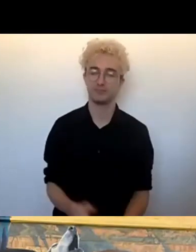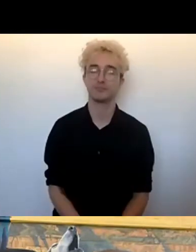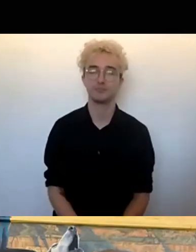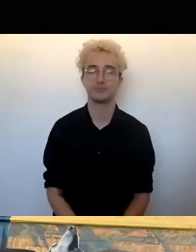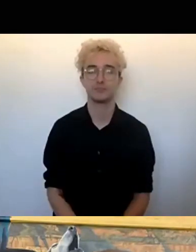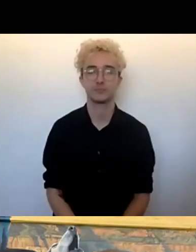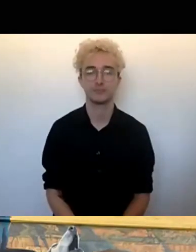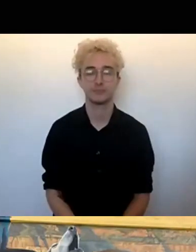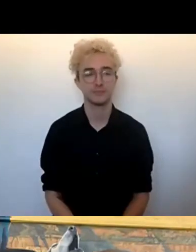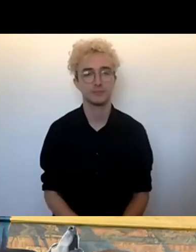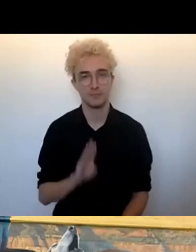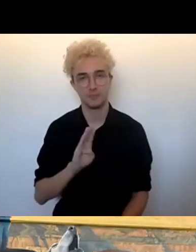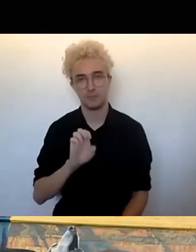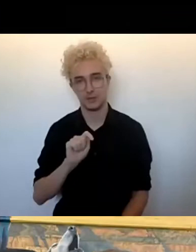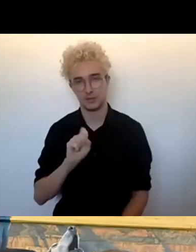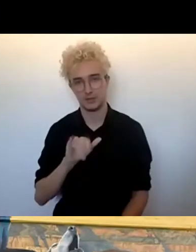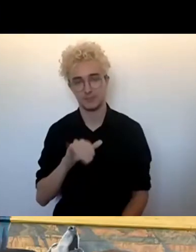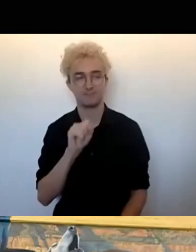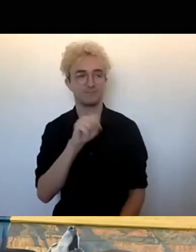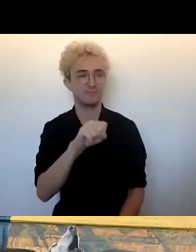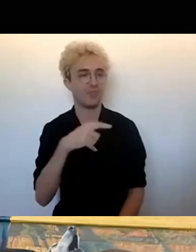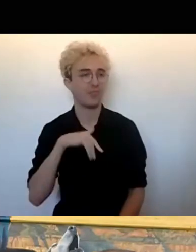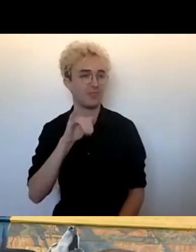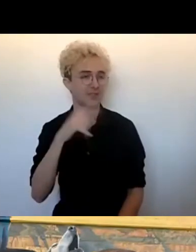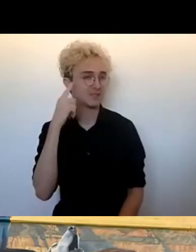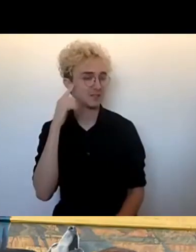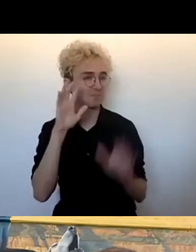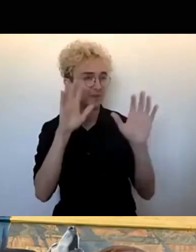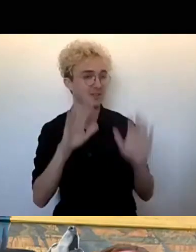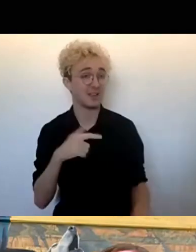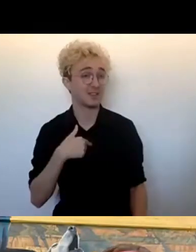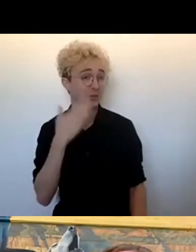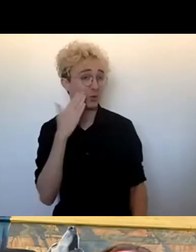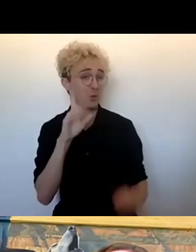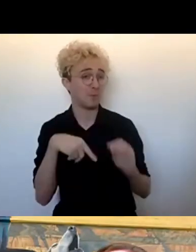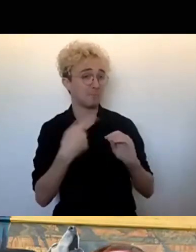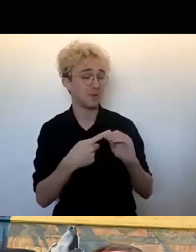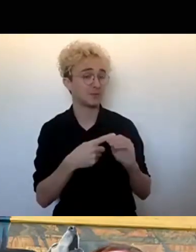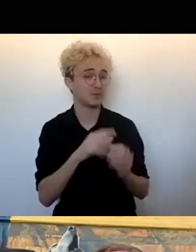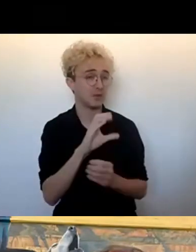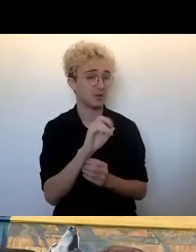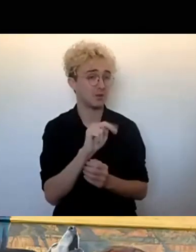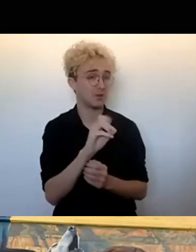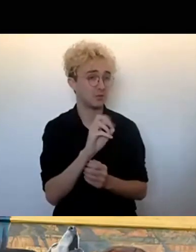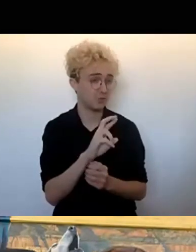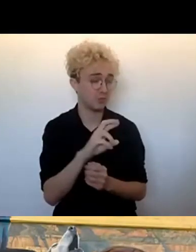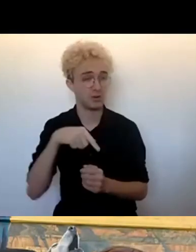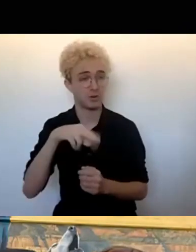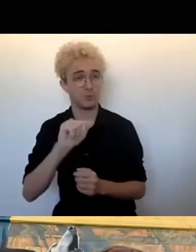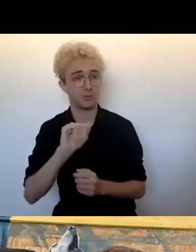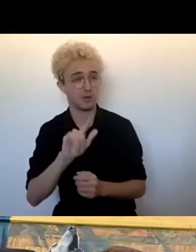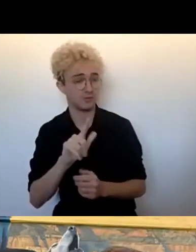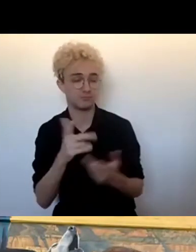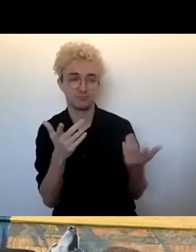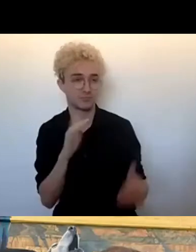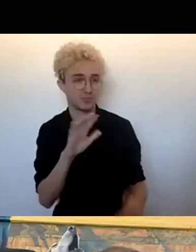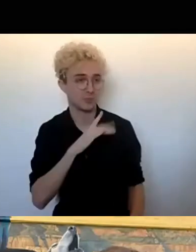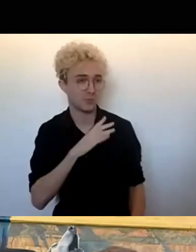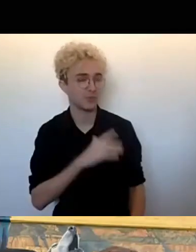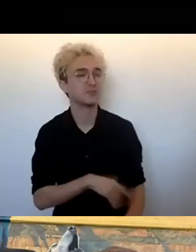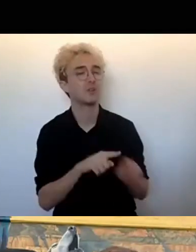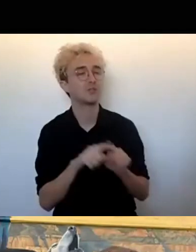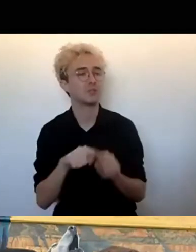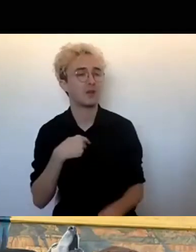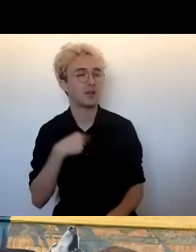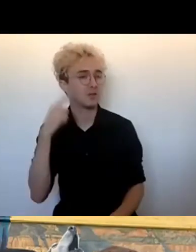sounds amazing. And, I didn't know about the condors and the quails. I did know that you also volunteered your services for veterans. So I just want to thank